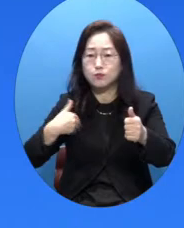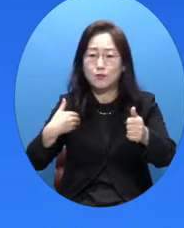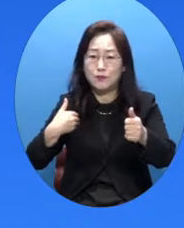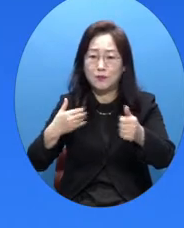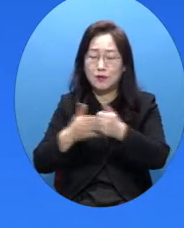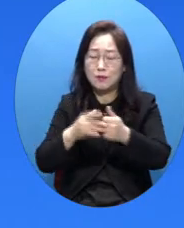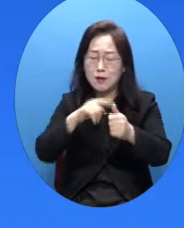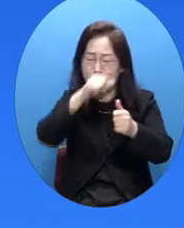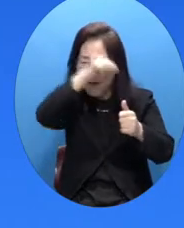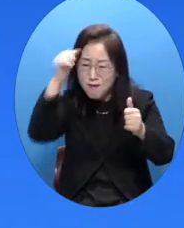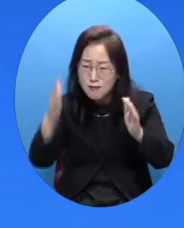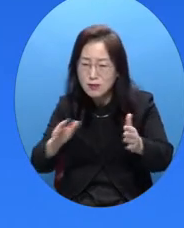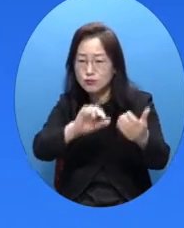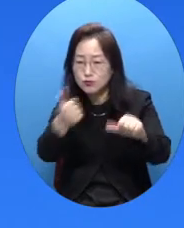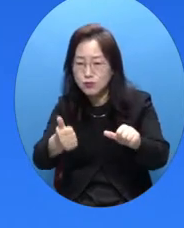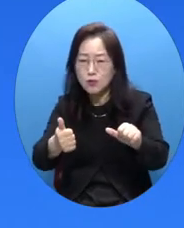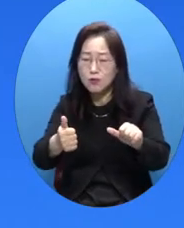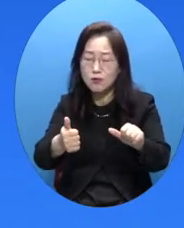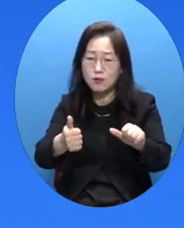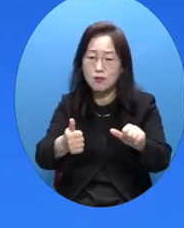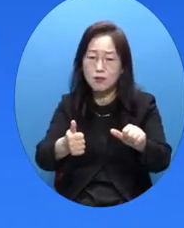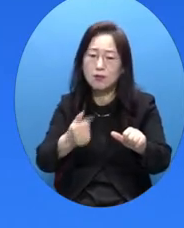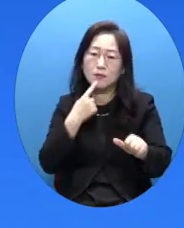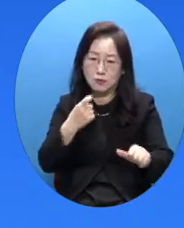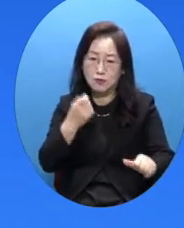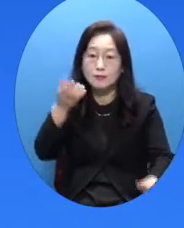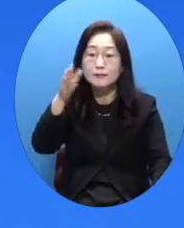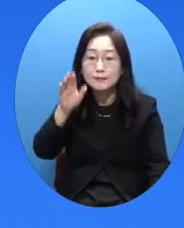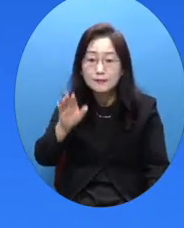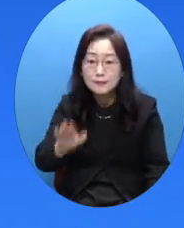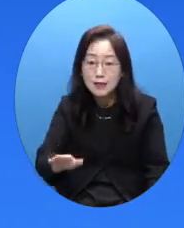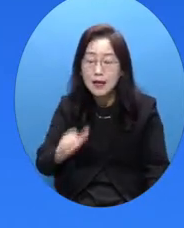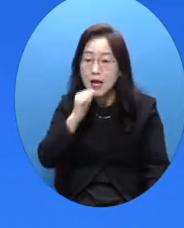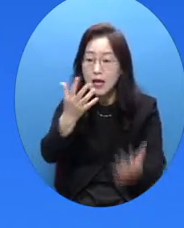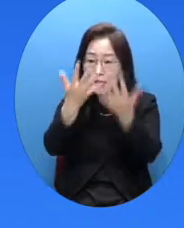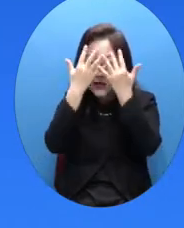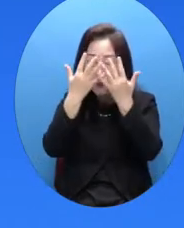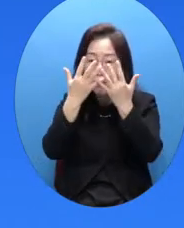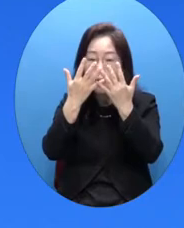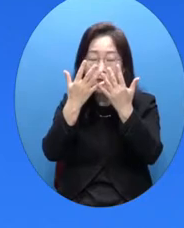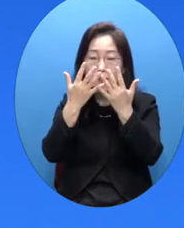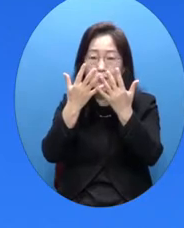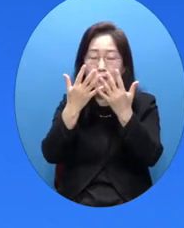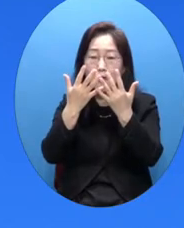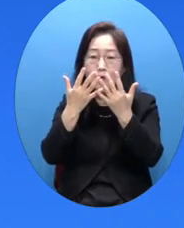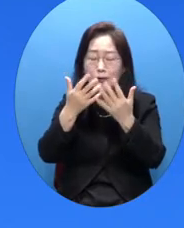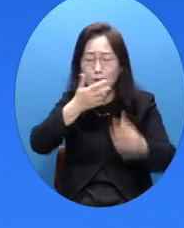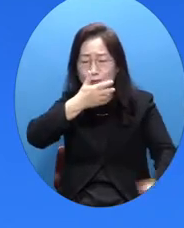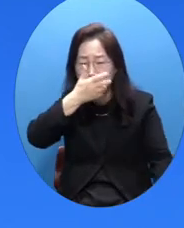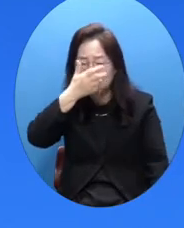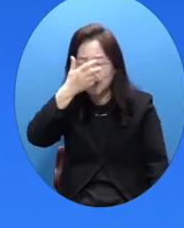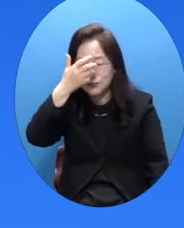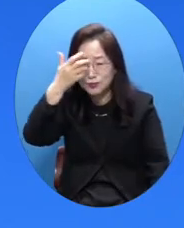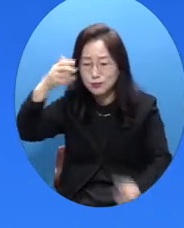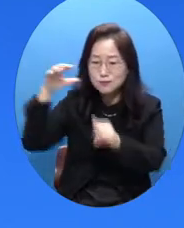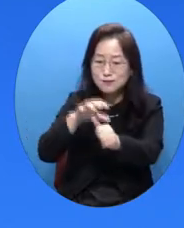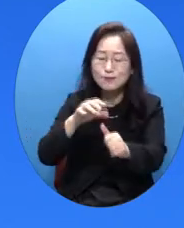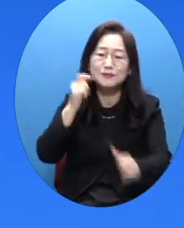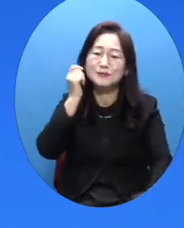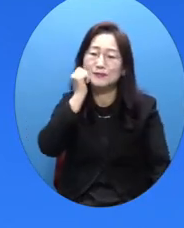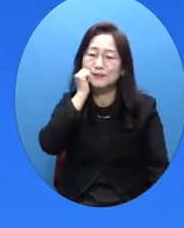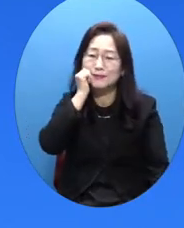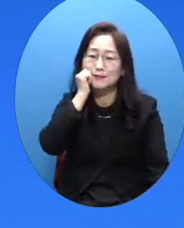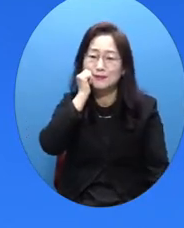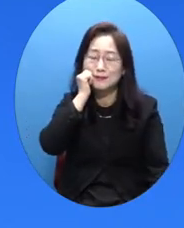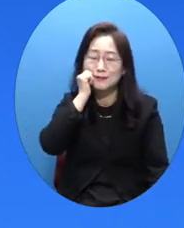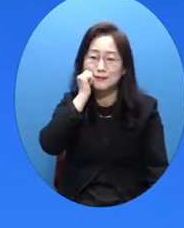Pharaoh didn't know the story of Joseph so the cup bear when he is released from the prison had to tell the